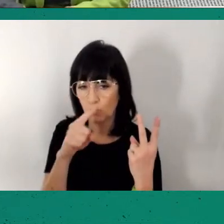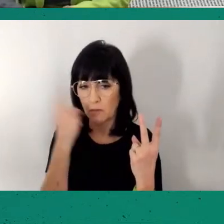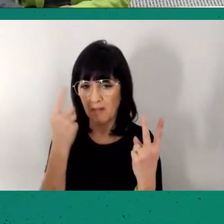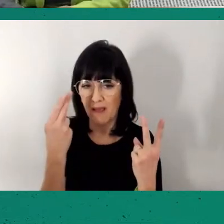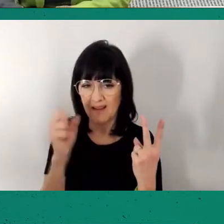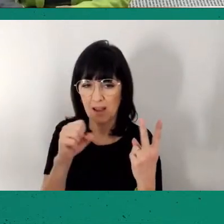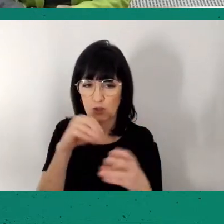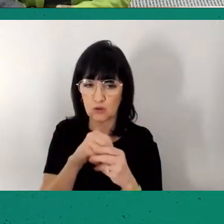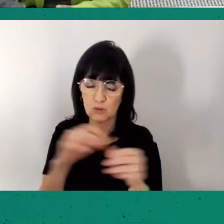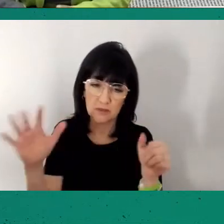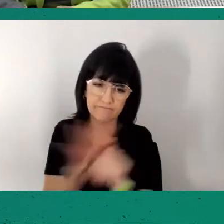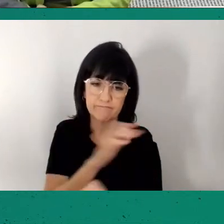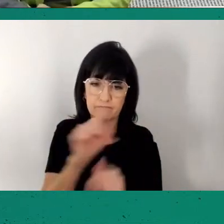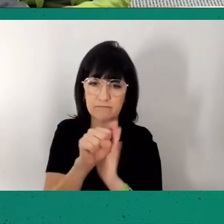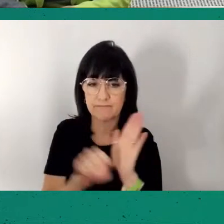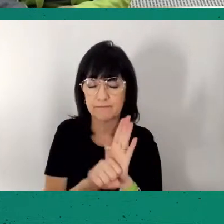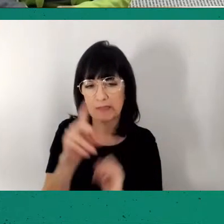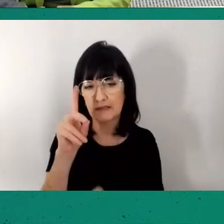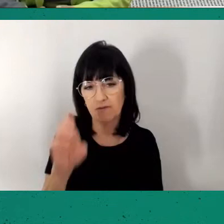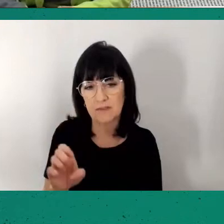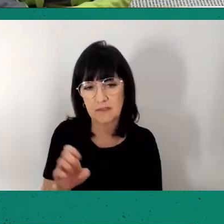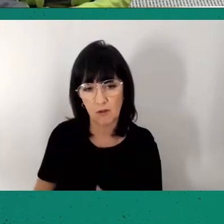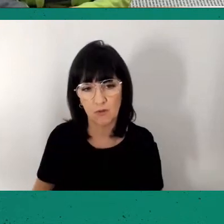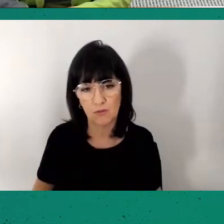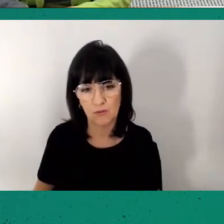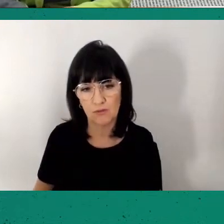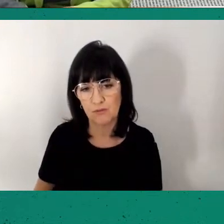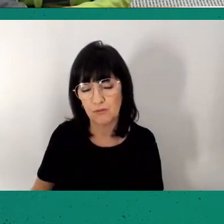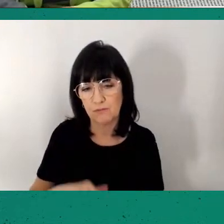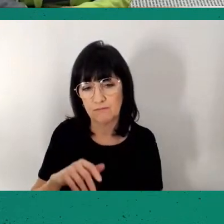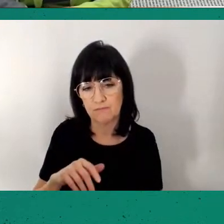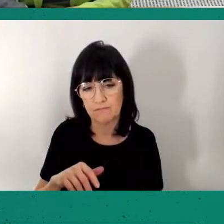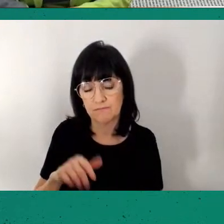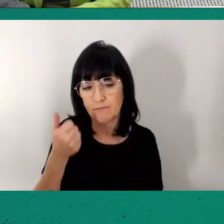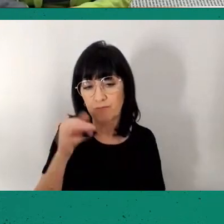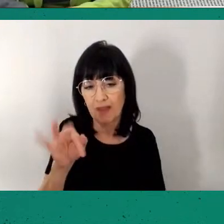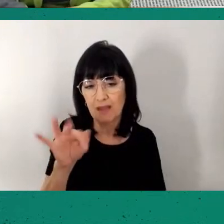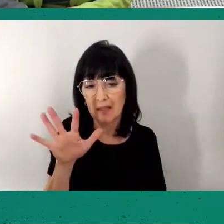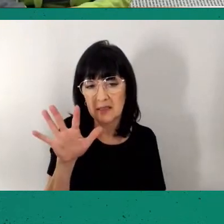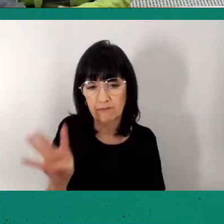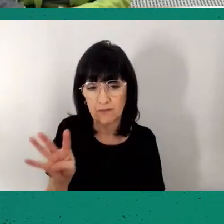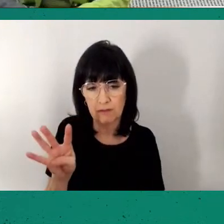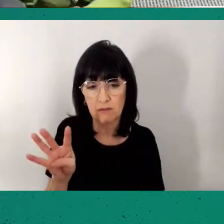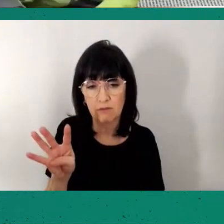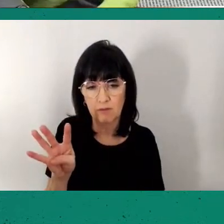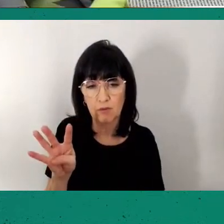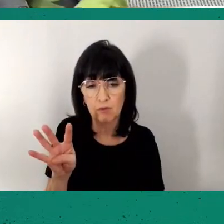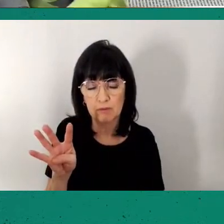In 1954,